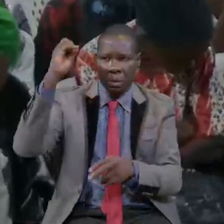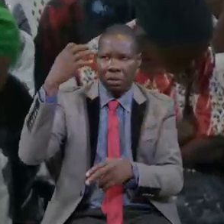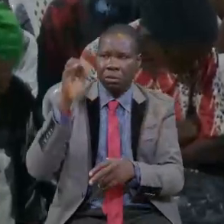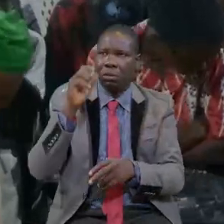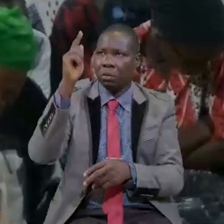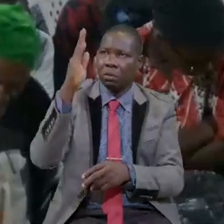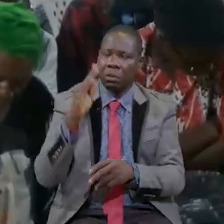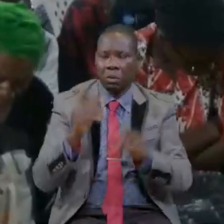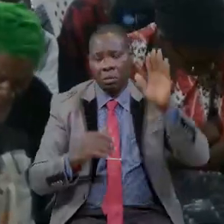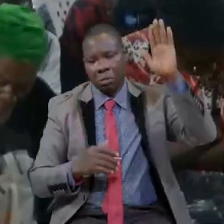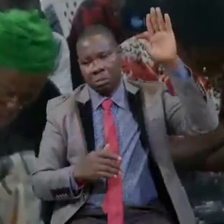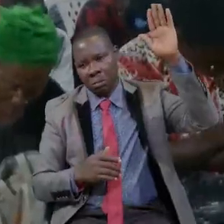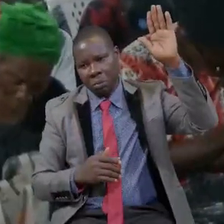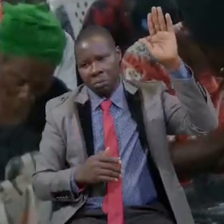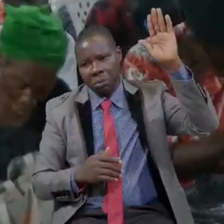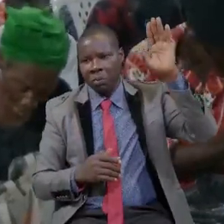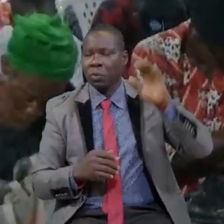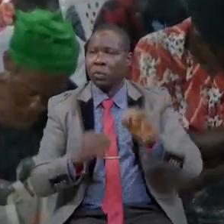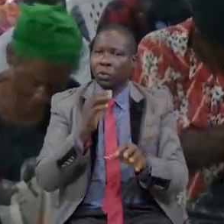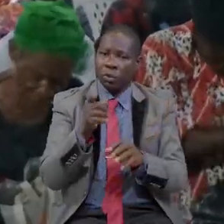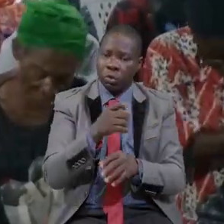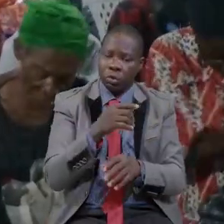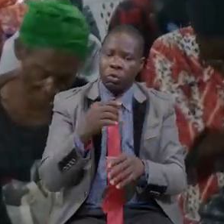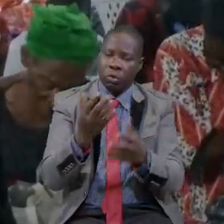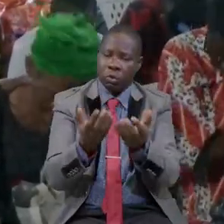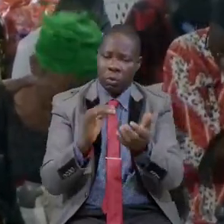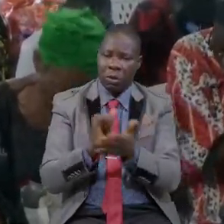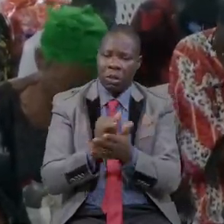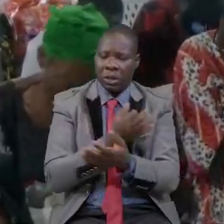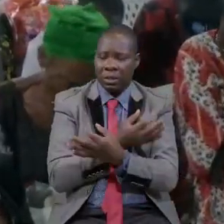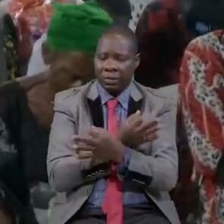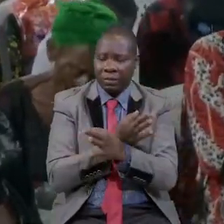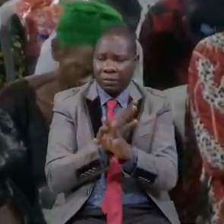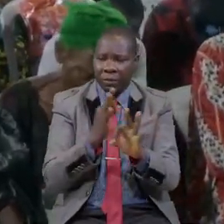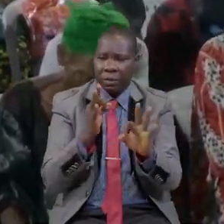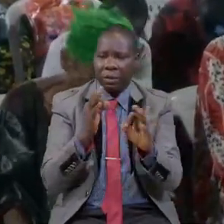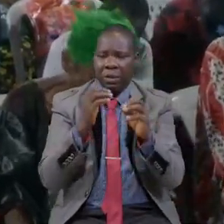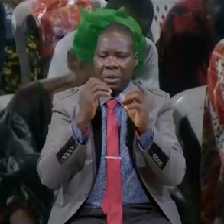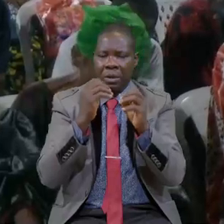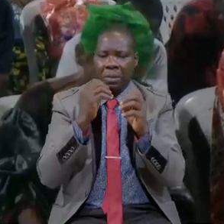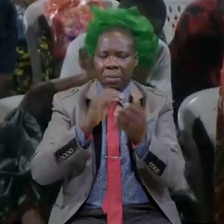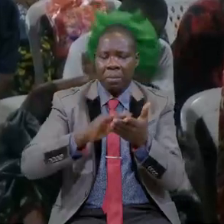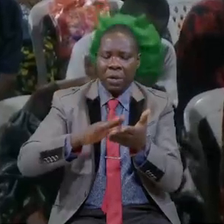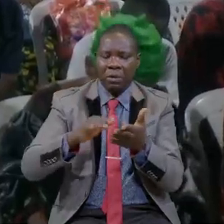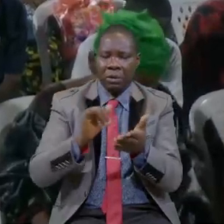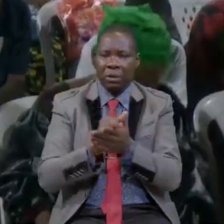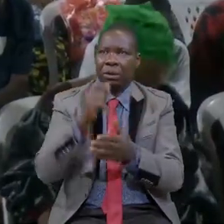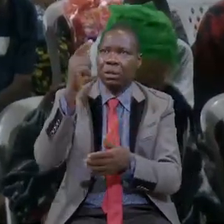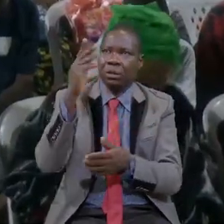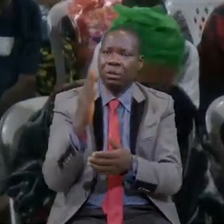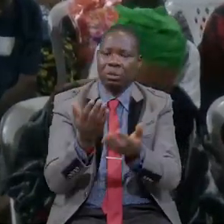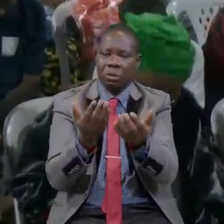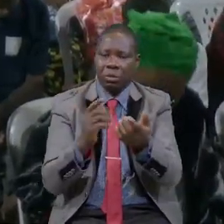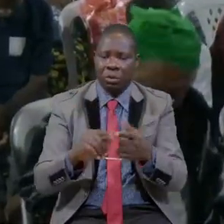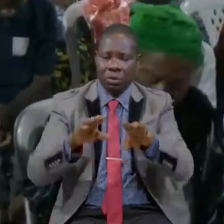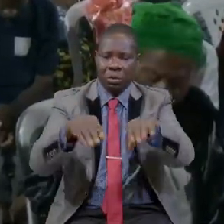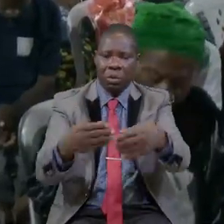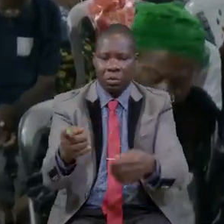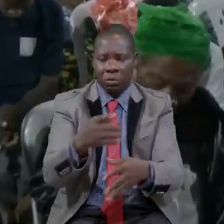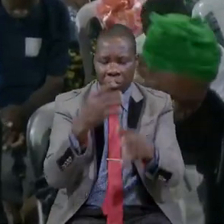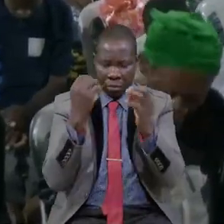your hand you want that free pattern that God wants to give you now